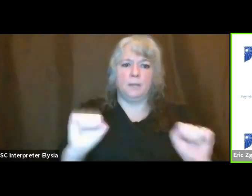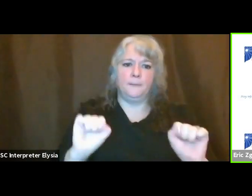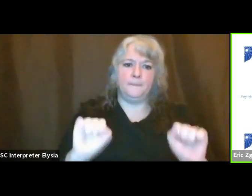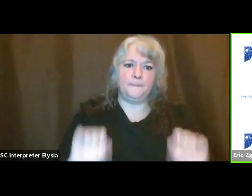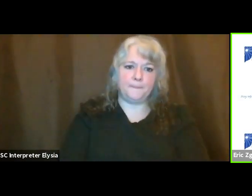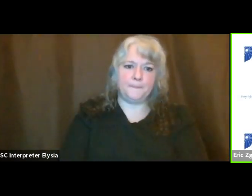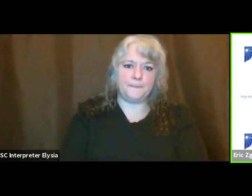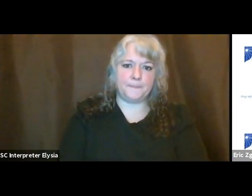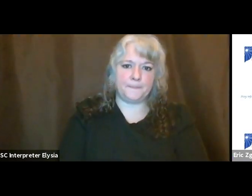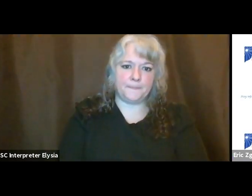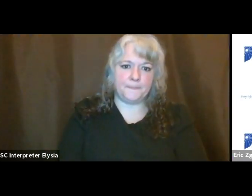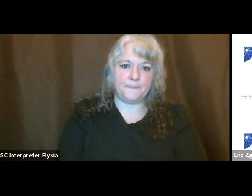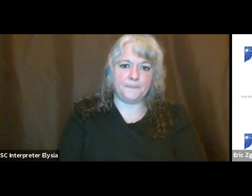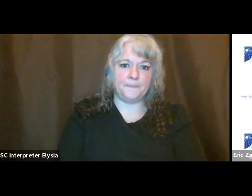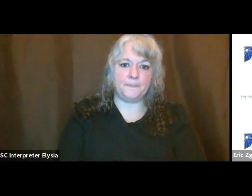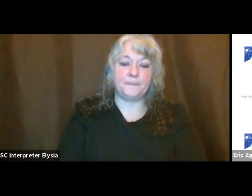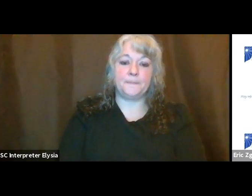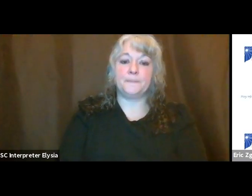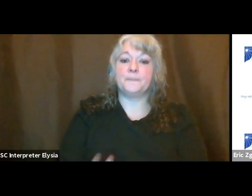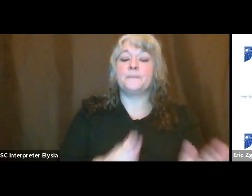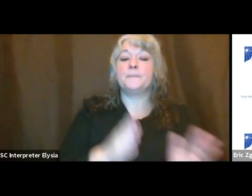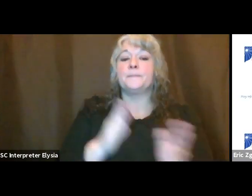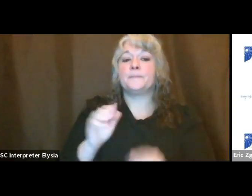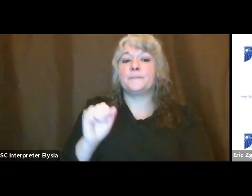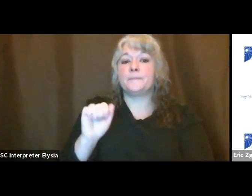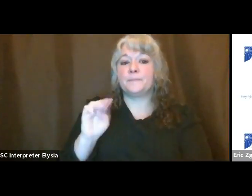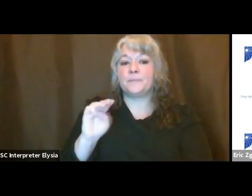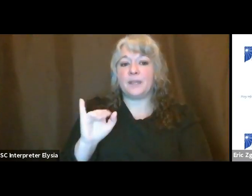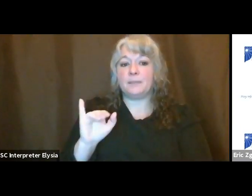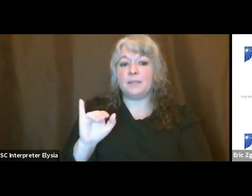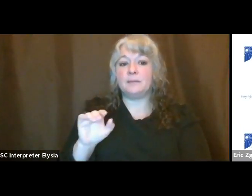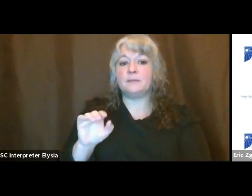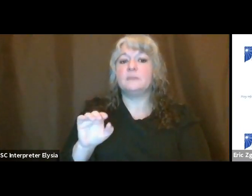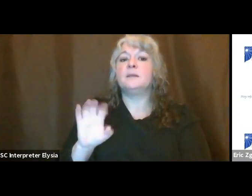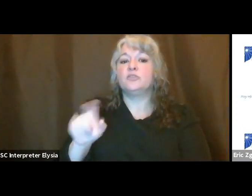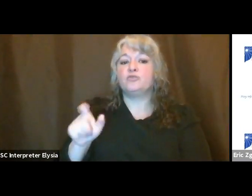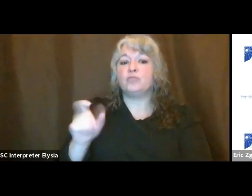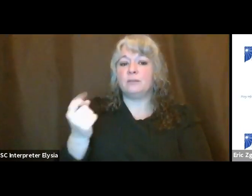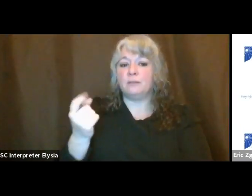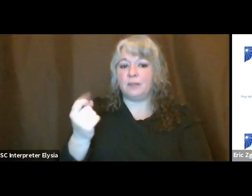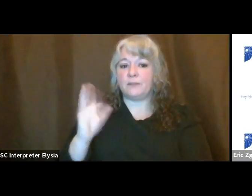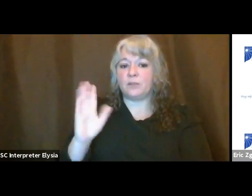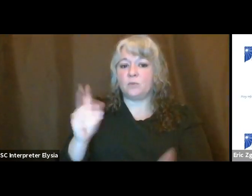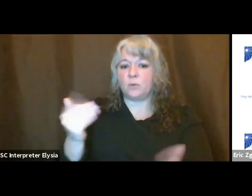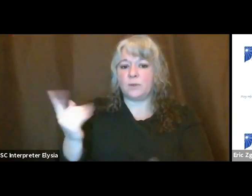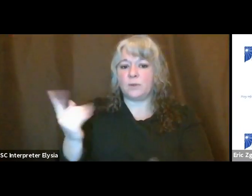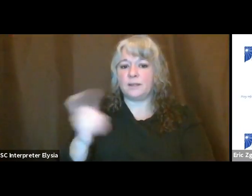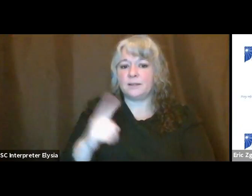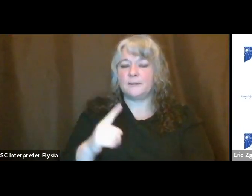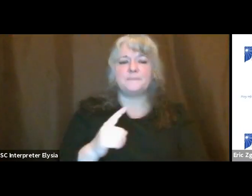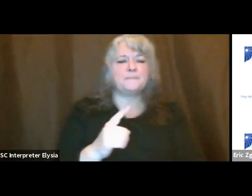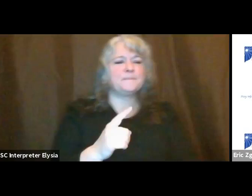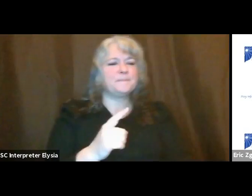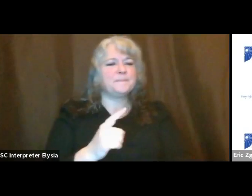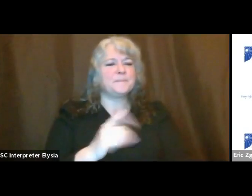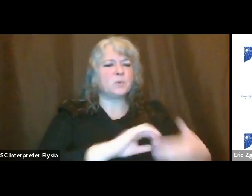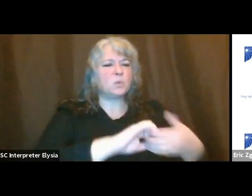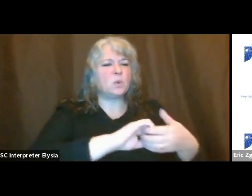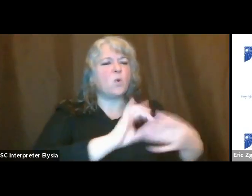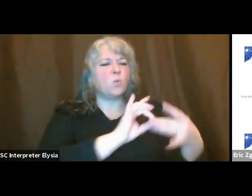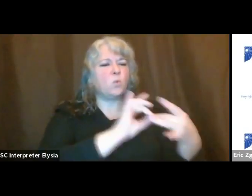Amy with Channel 11, go ahead and ask your question. Okay, one follow-up to that, speaking of